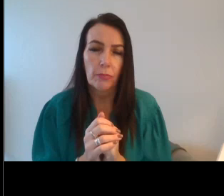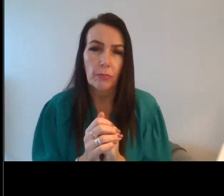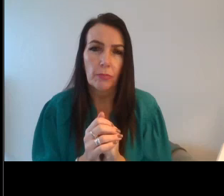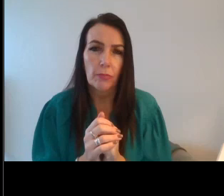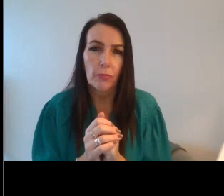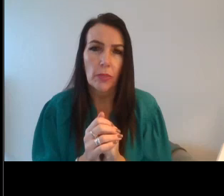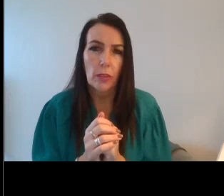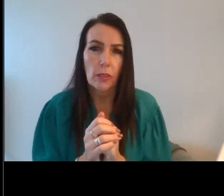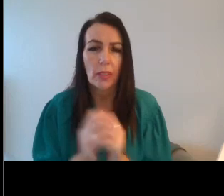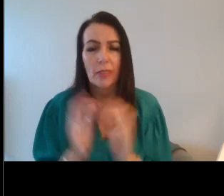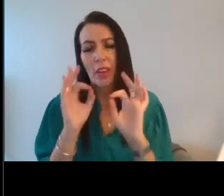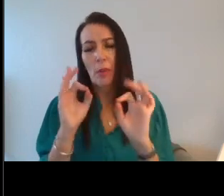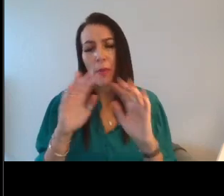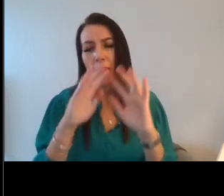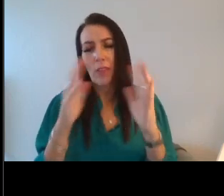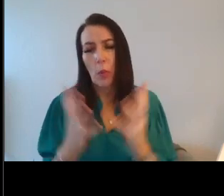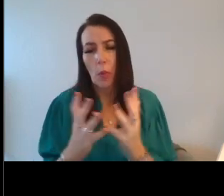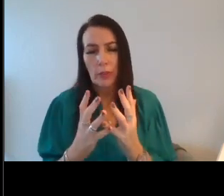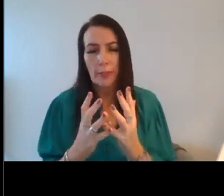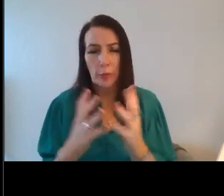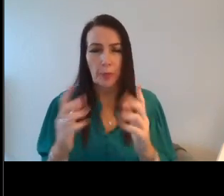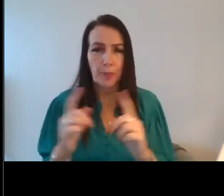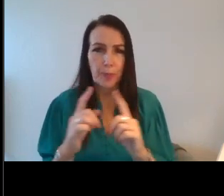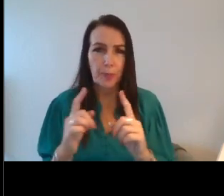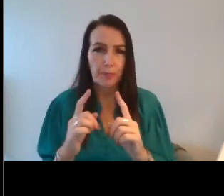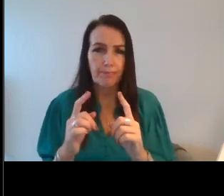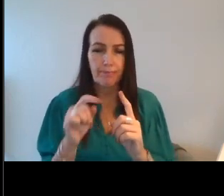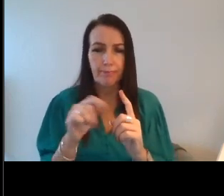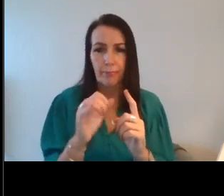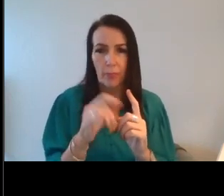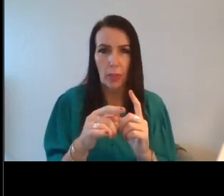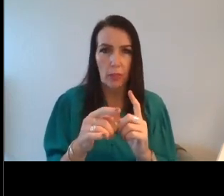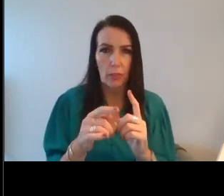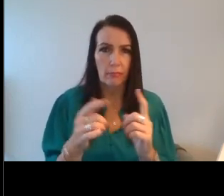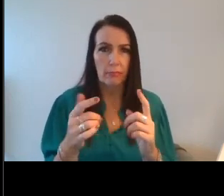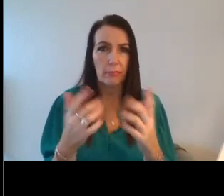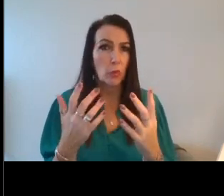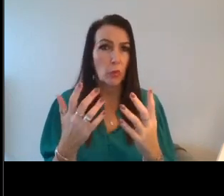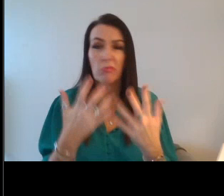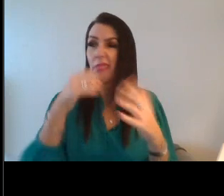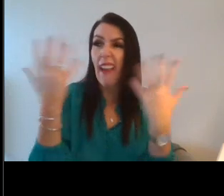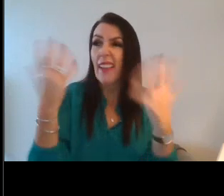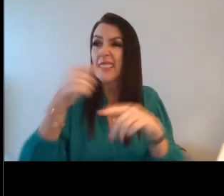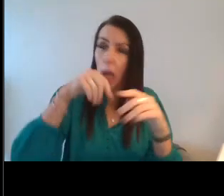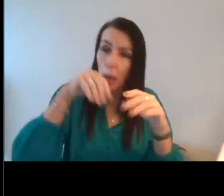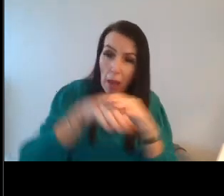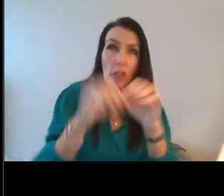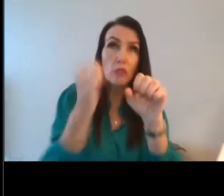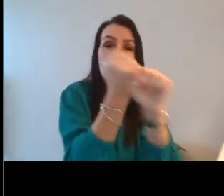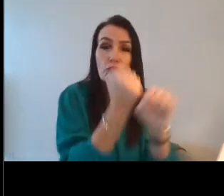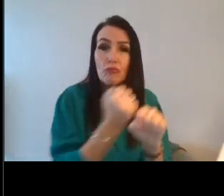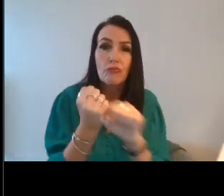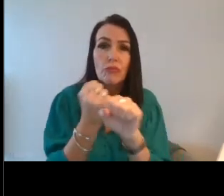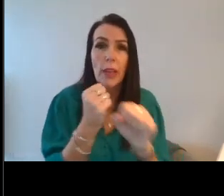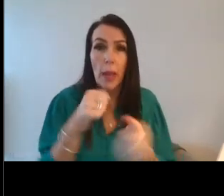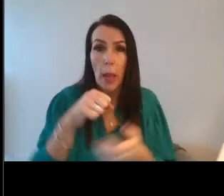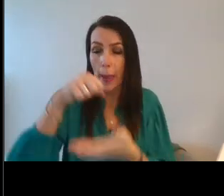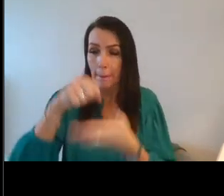In an ideal world where you had unlimited access to a property and you had unlimited